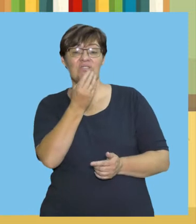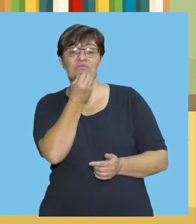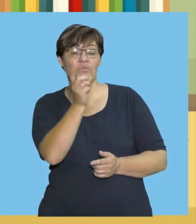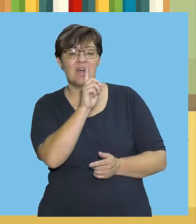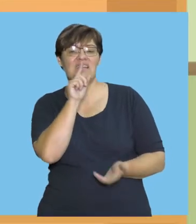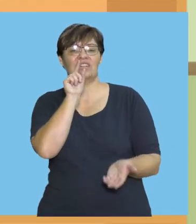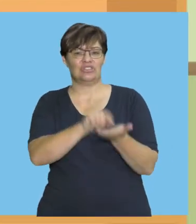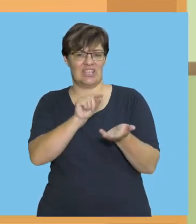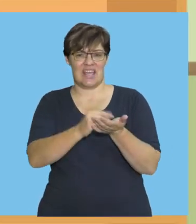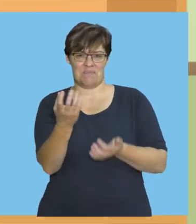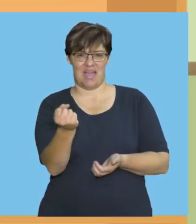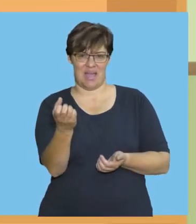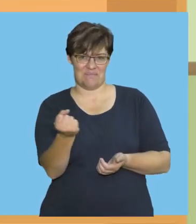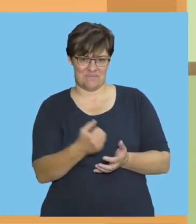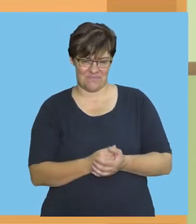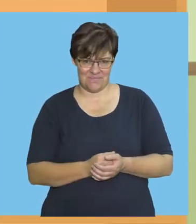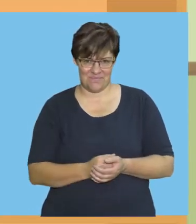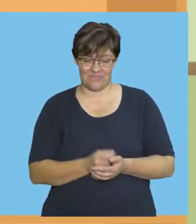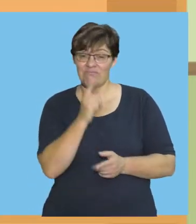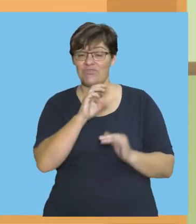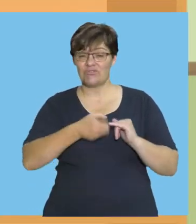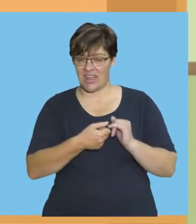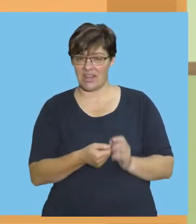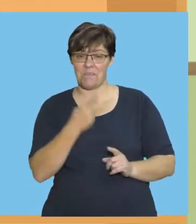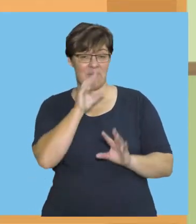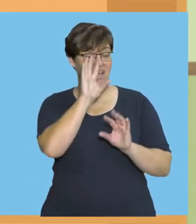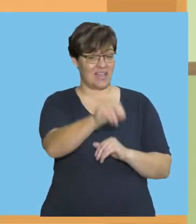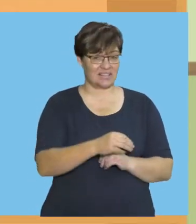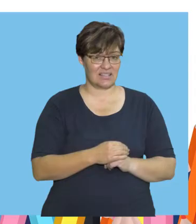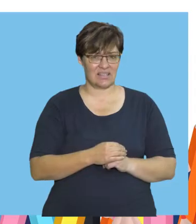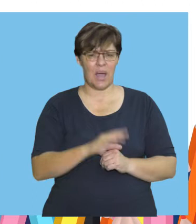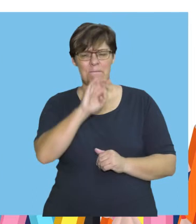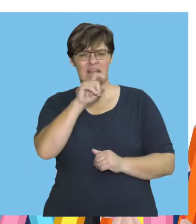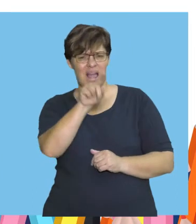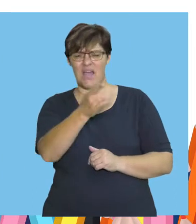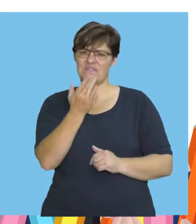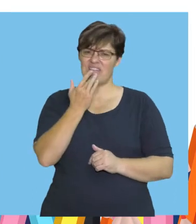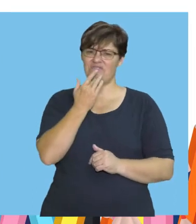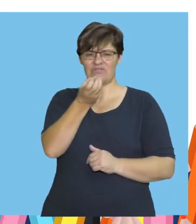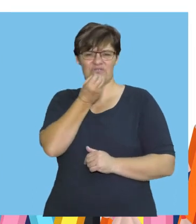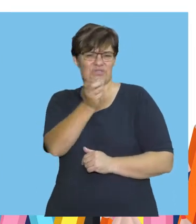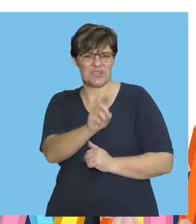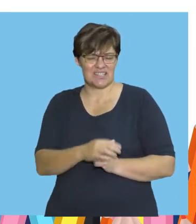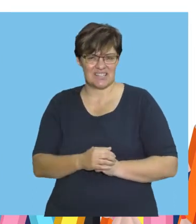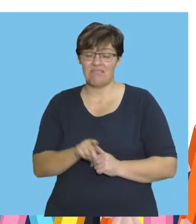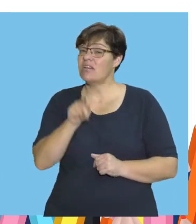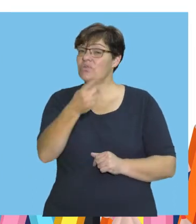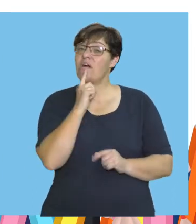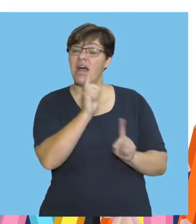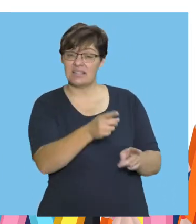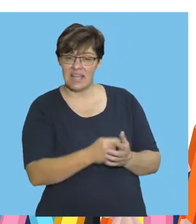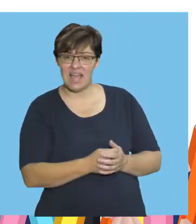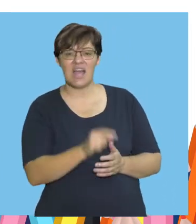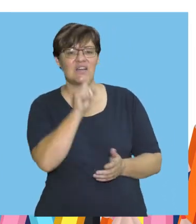favorite meal is chicken and pap. Let's try that. I ask, what is Mandla's favorite meal?